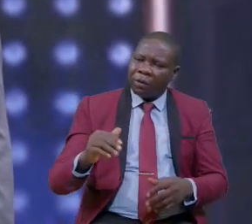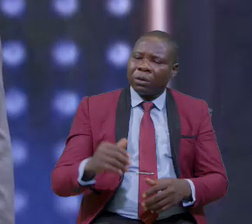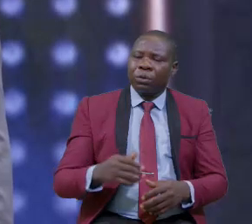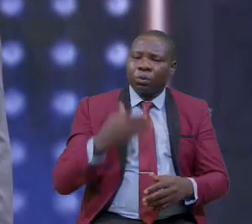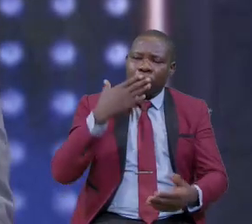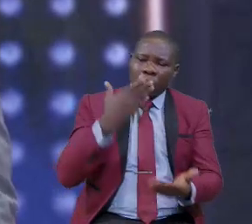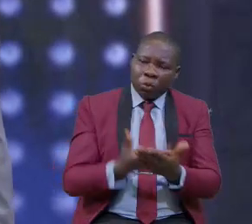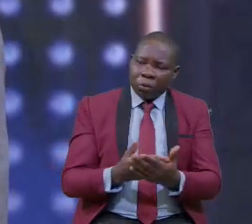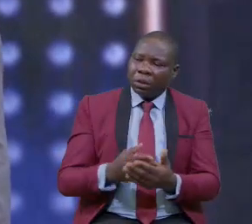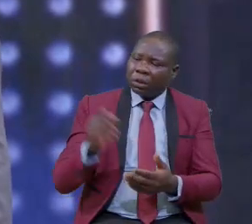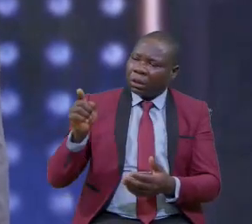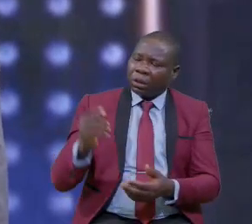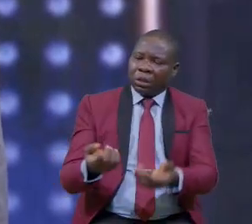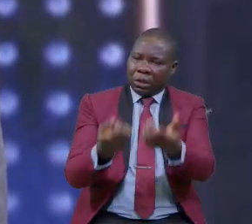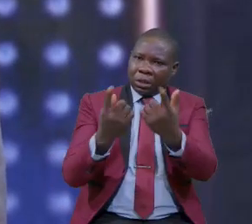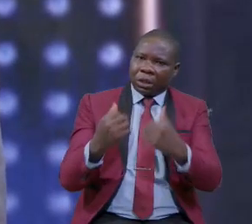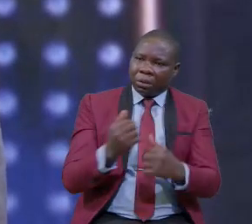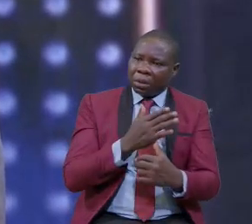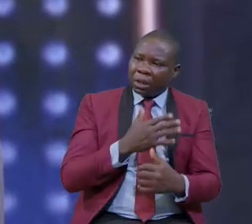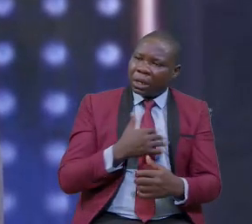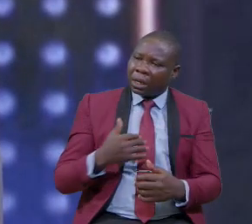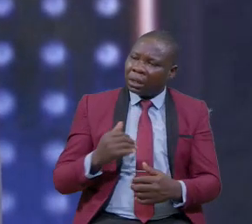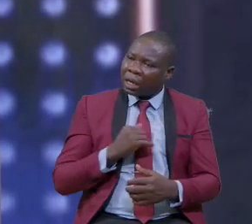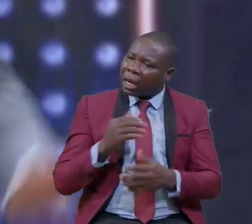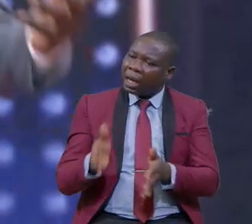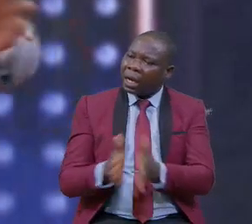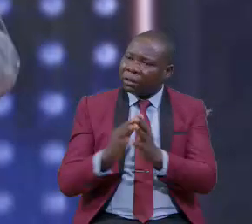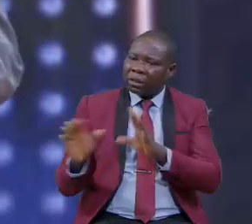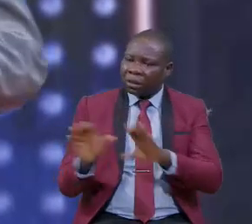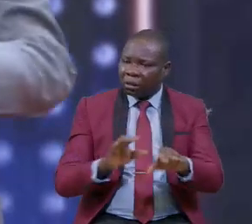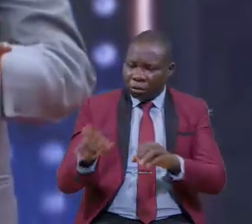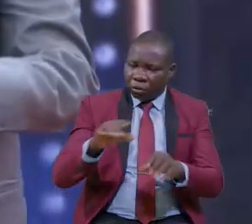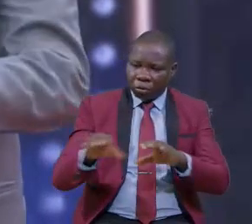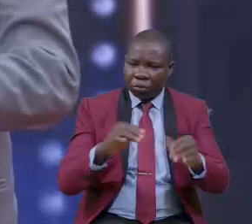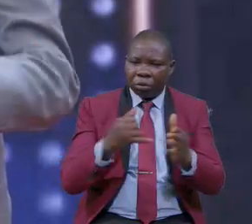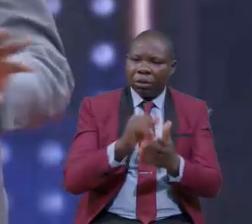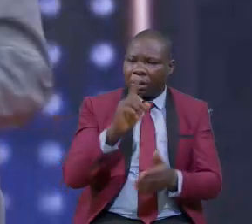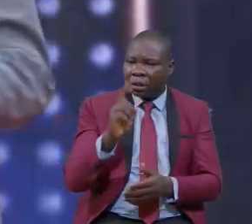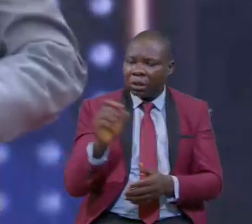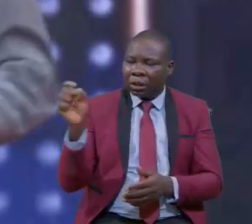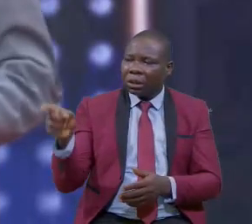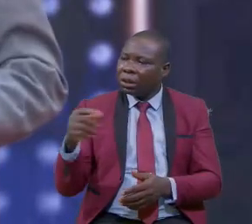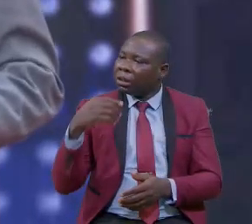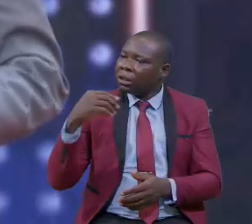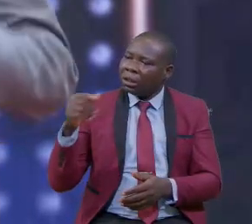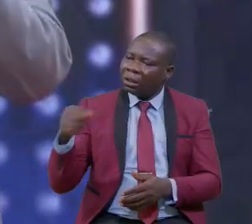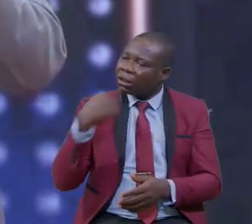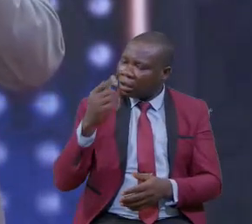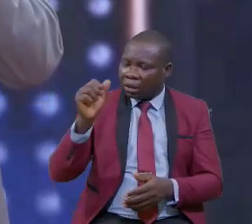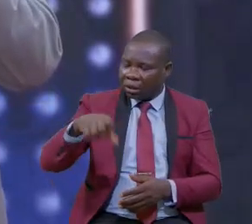us pray. He said, no. I said, why? He said, when I burnt all those